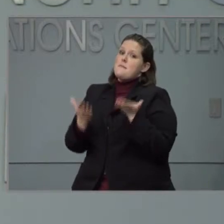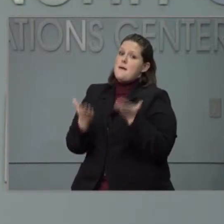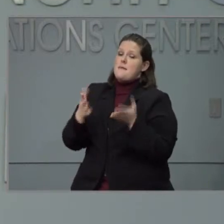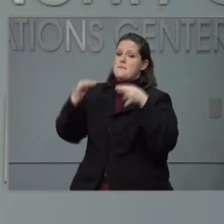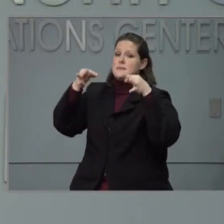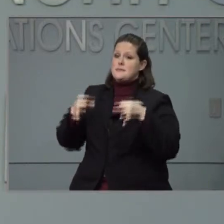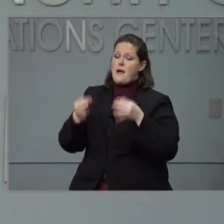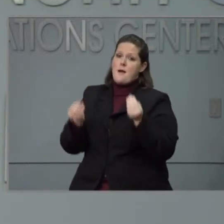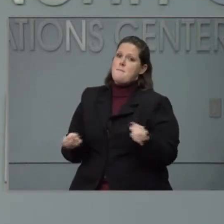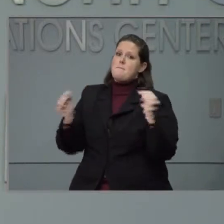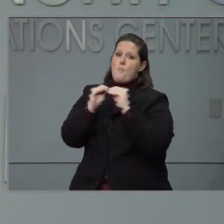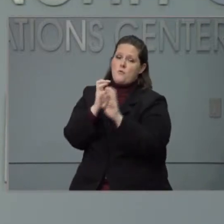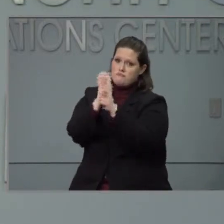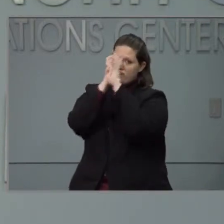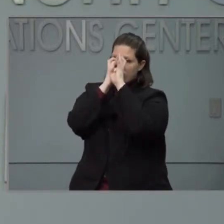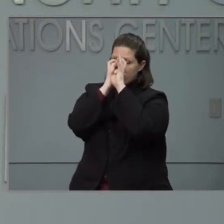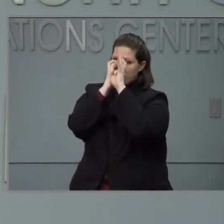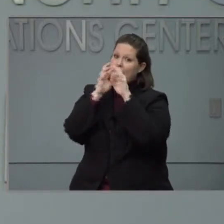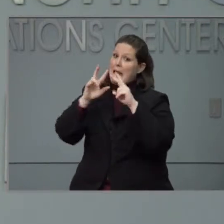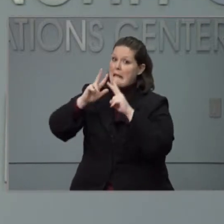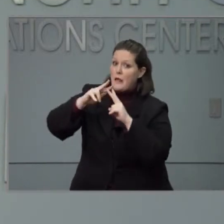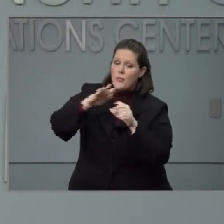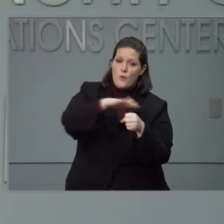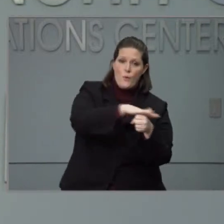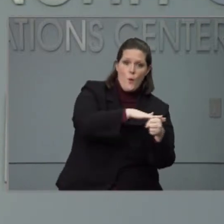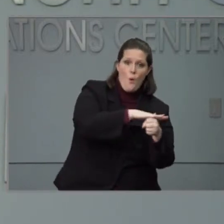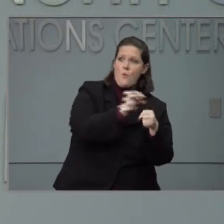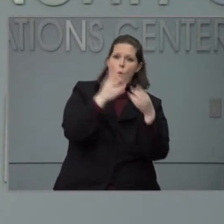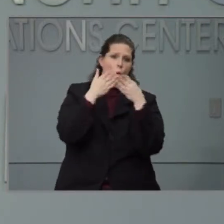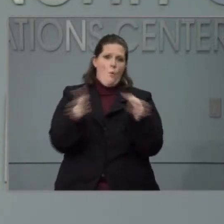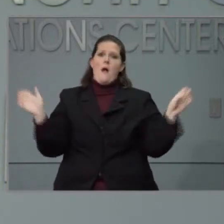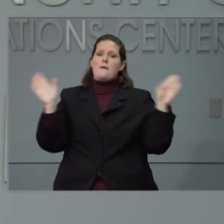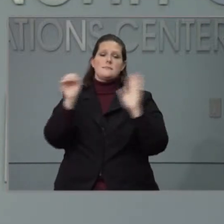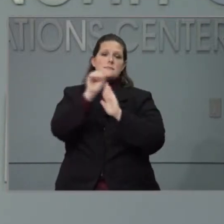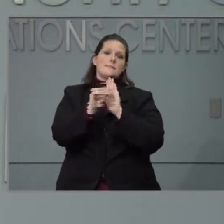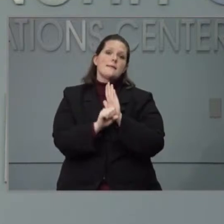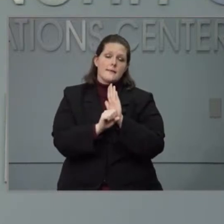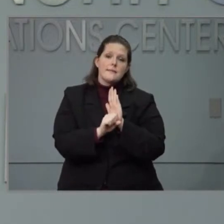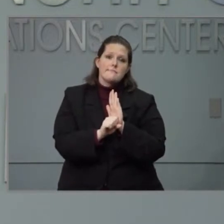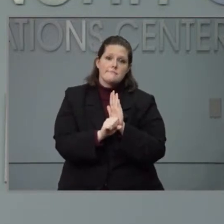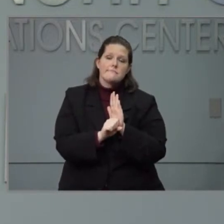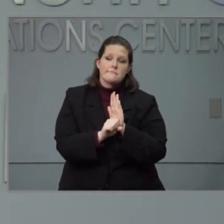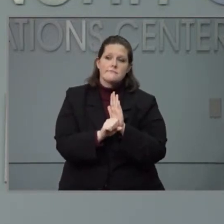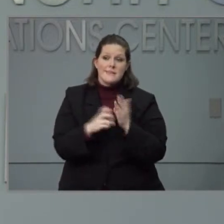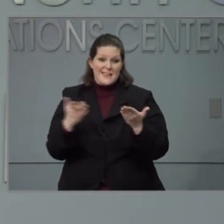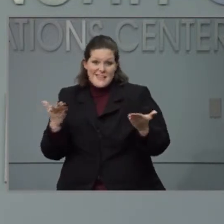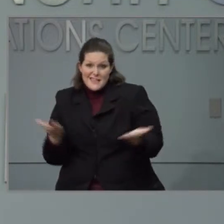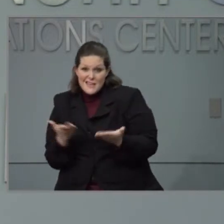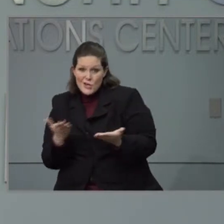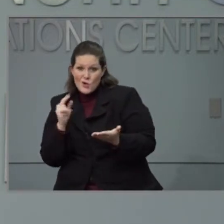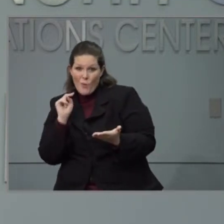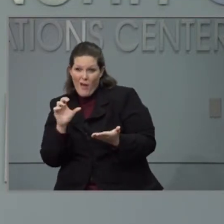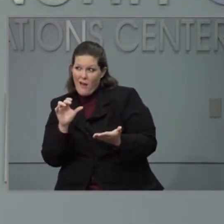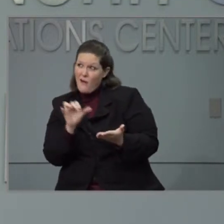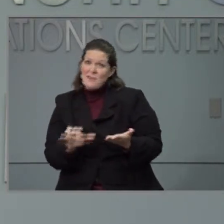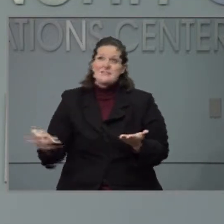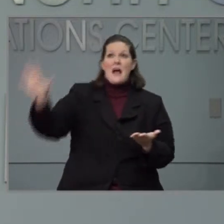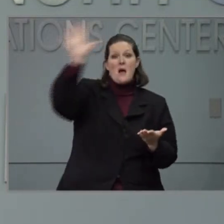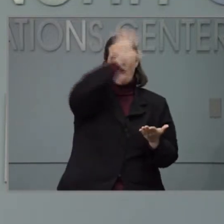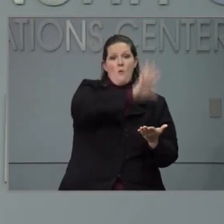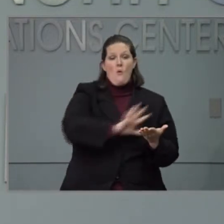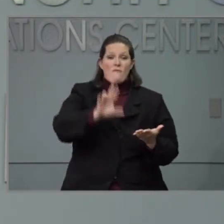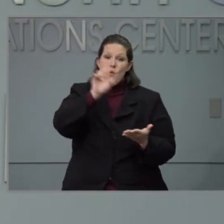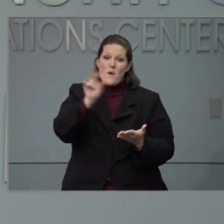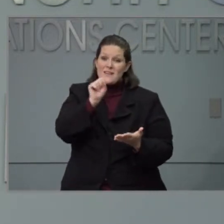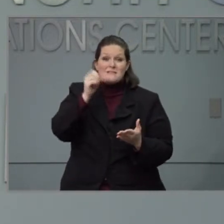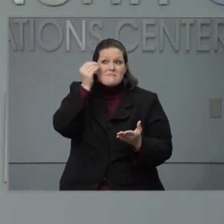or statewide level. As numbers worsen here and across the country, we need North Carolinians to treat this